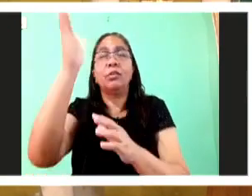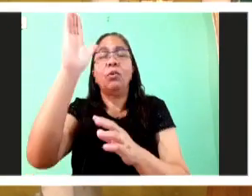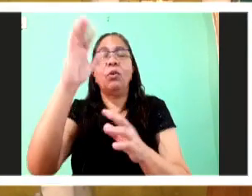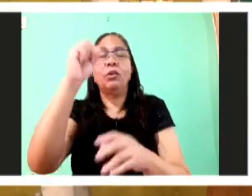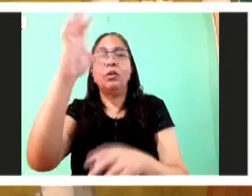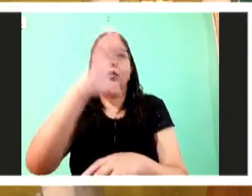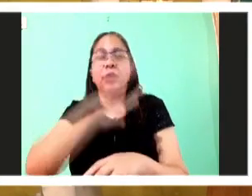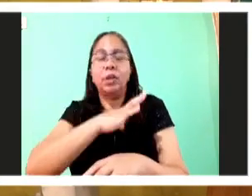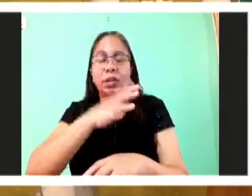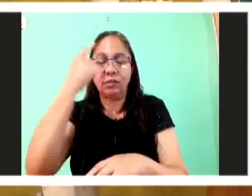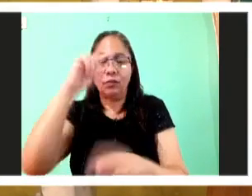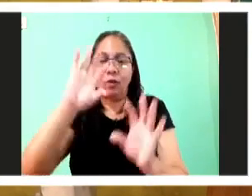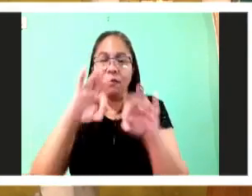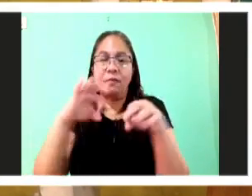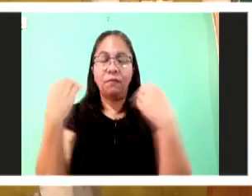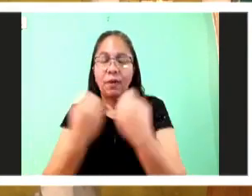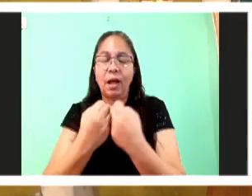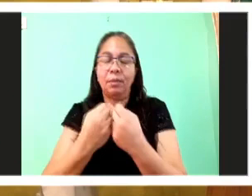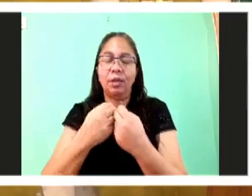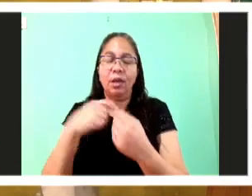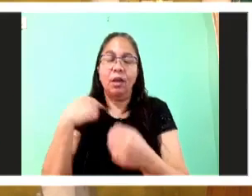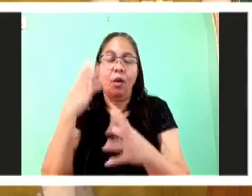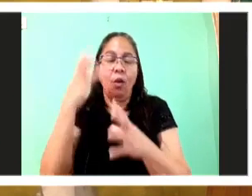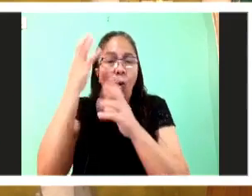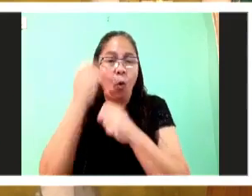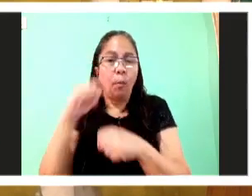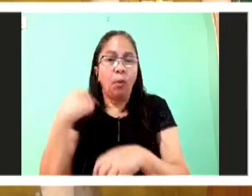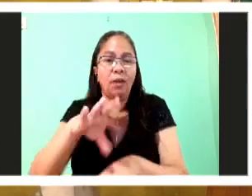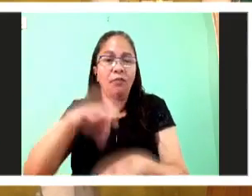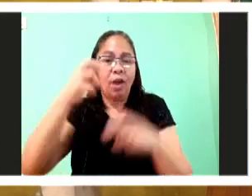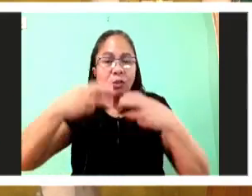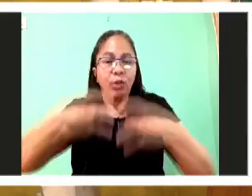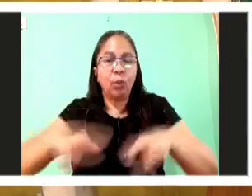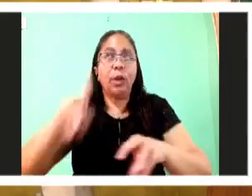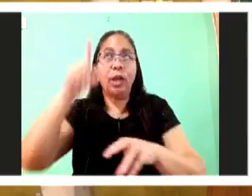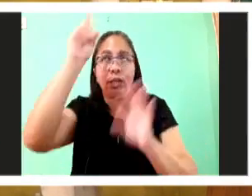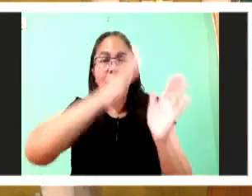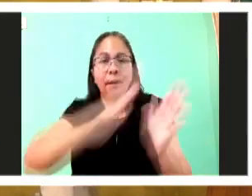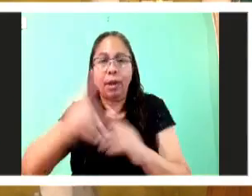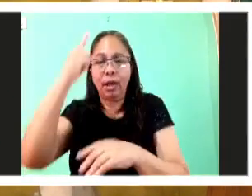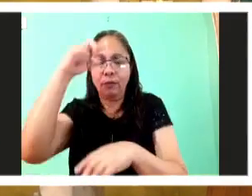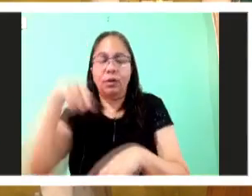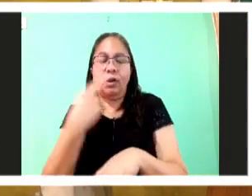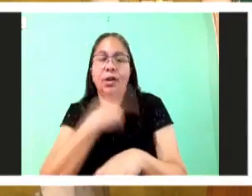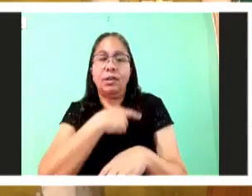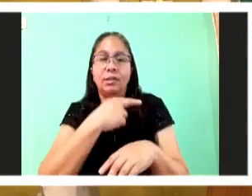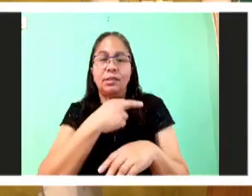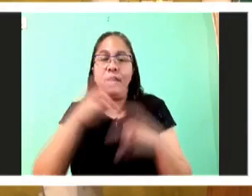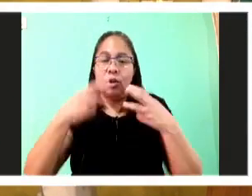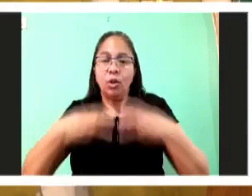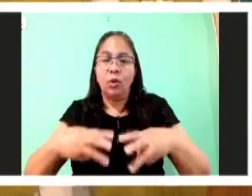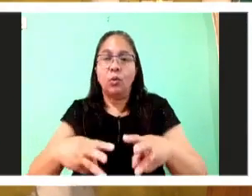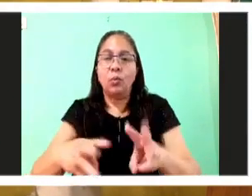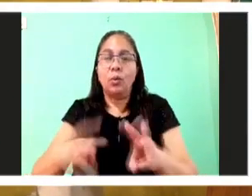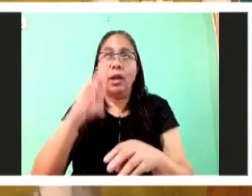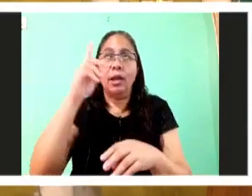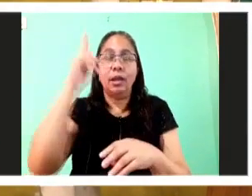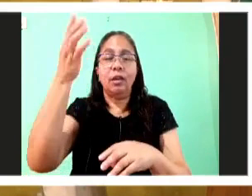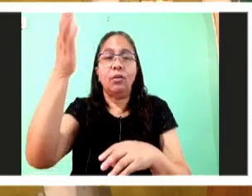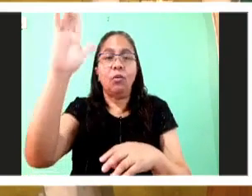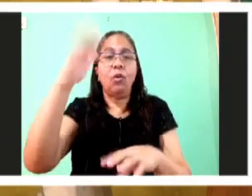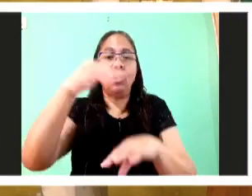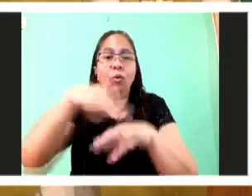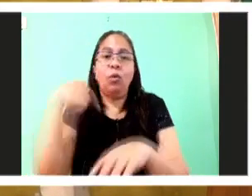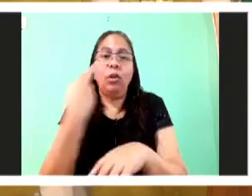we may find the path that He desired for us and the path for which He called us to be